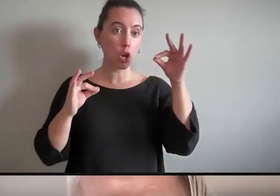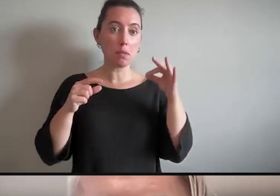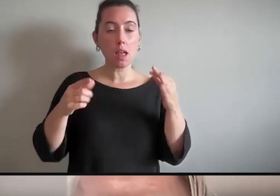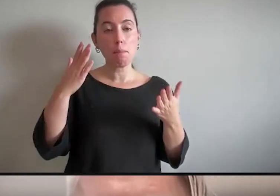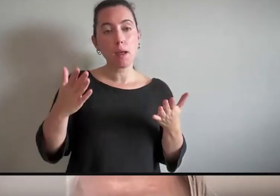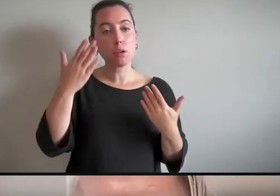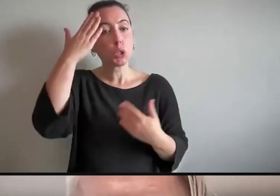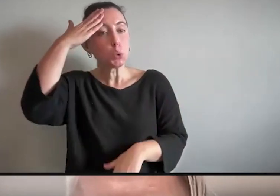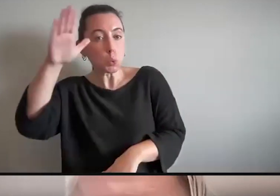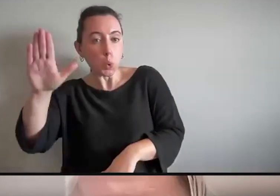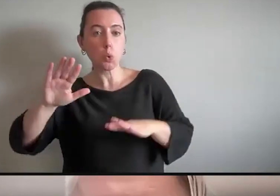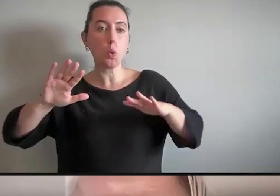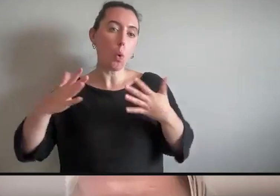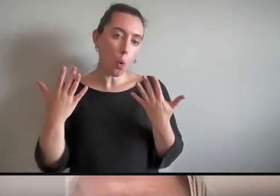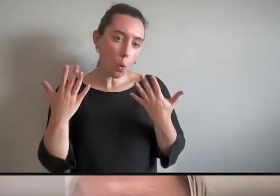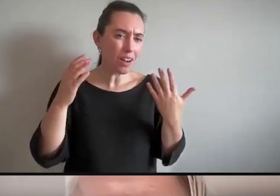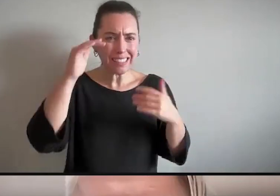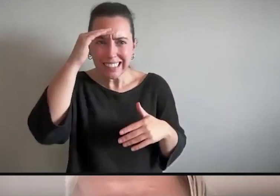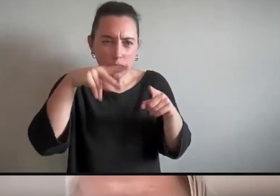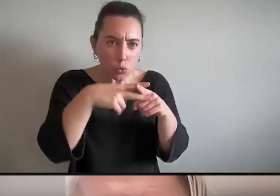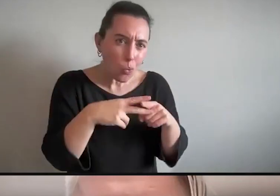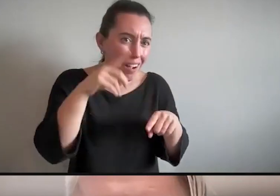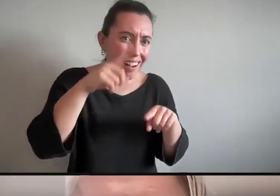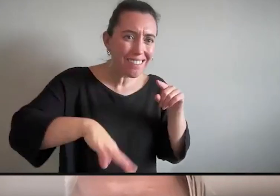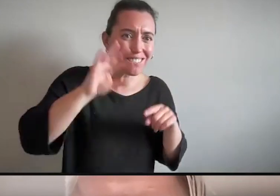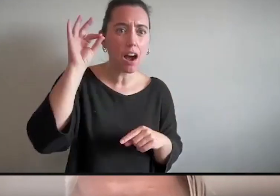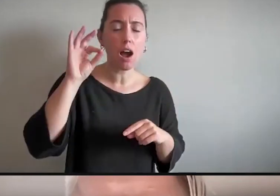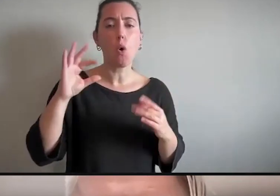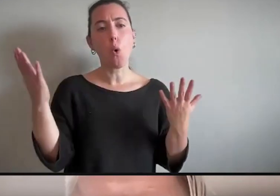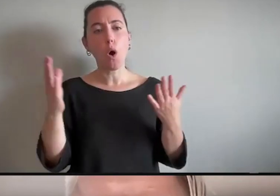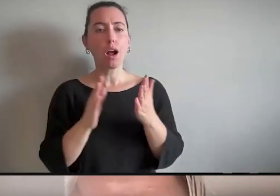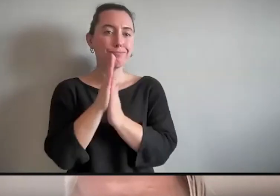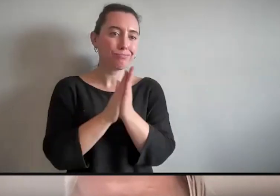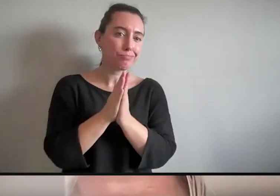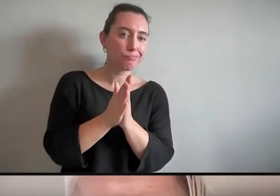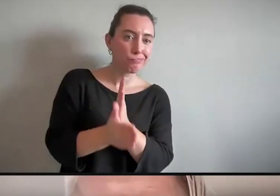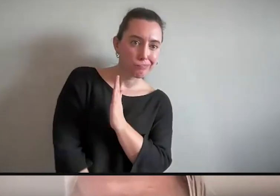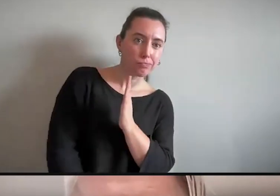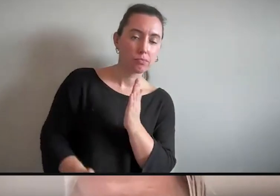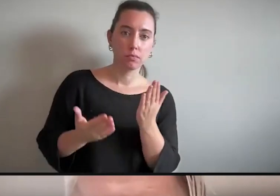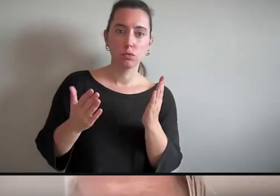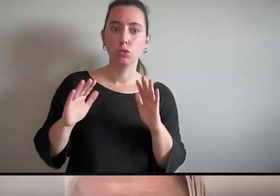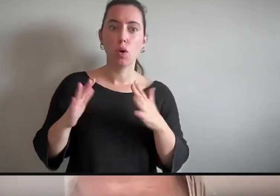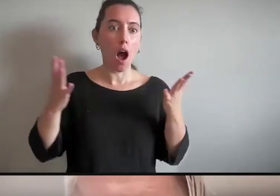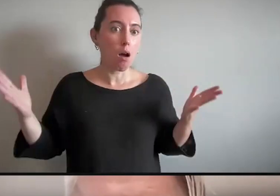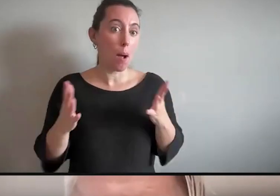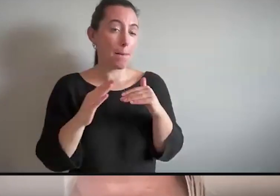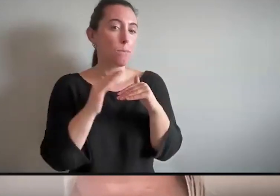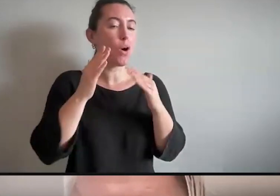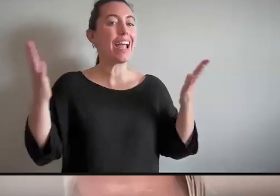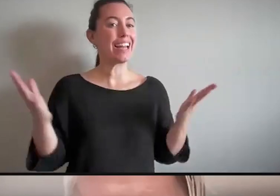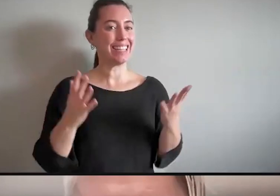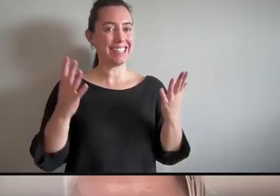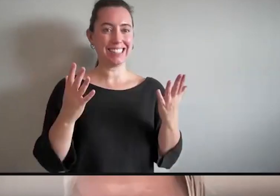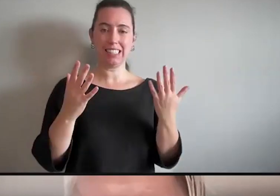don't find the tools. So how do we increase the findability? How do we make it easier for people to take the first steps